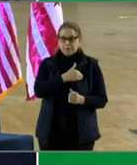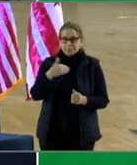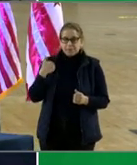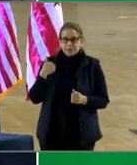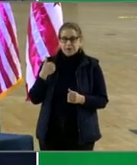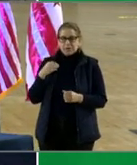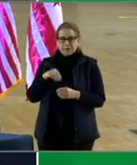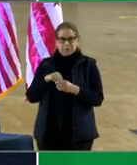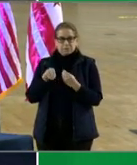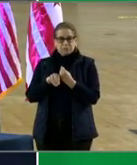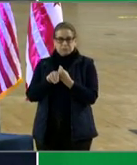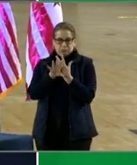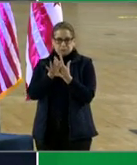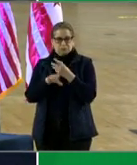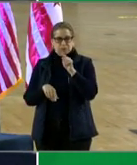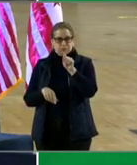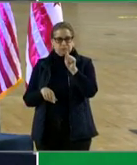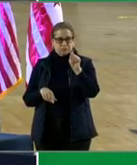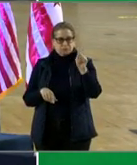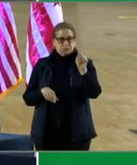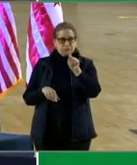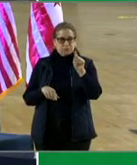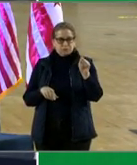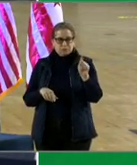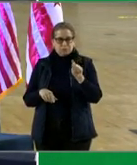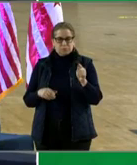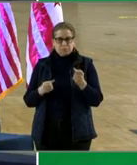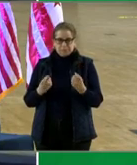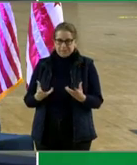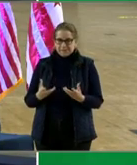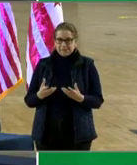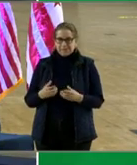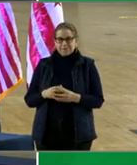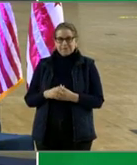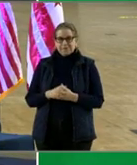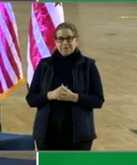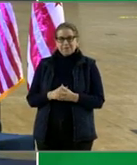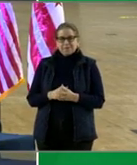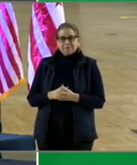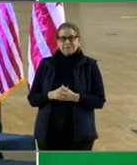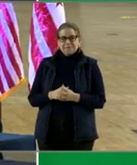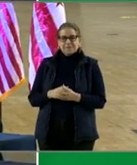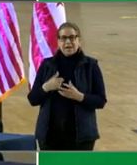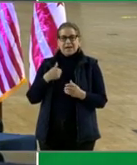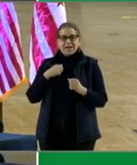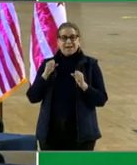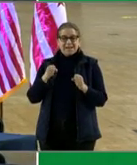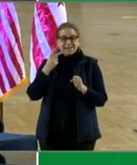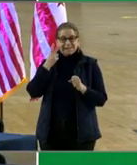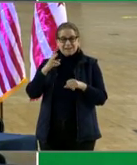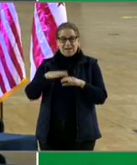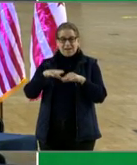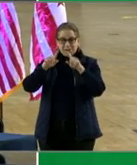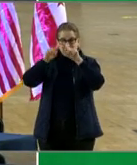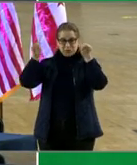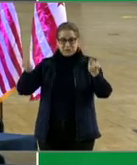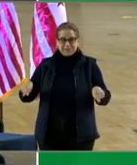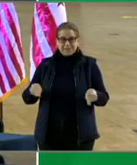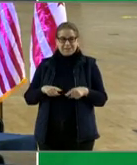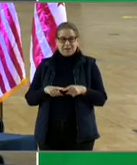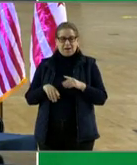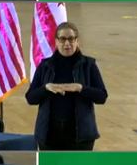televideo. I guess that's what we'll call it. And they're on screens to my left. We